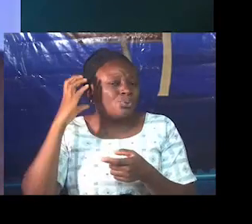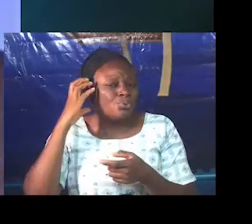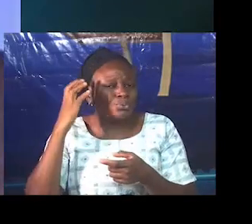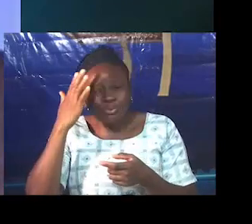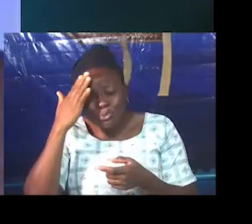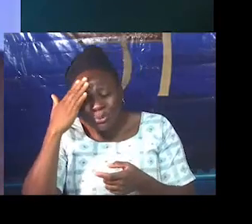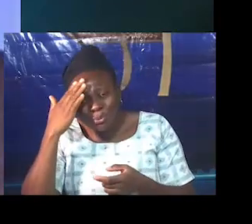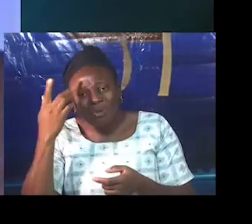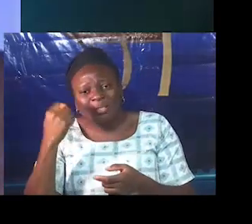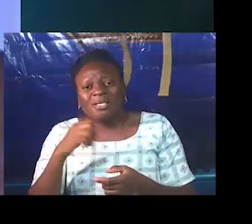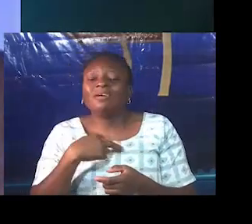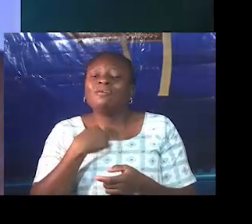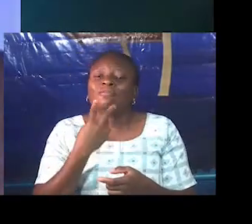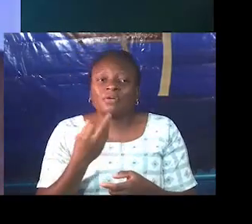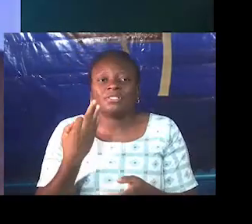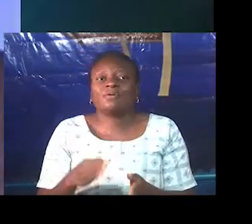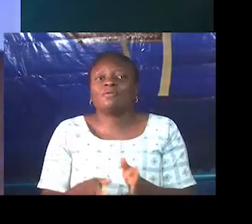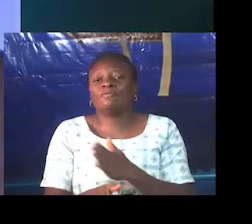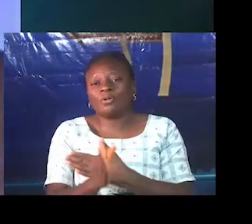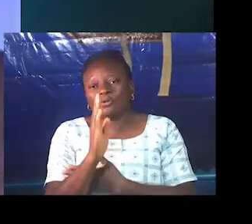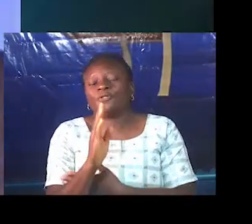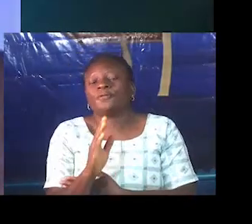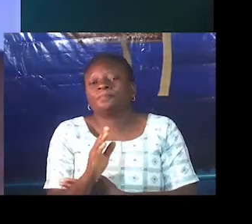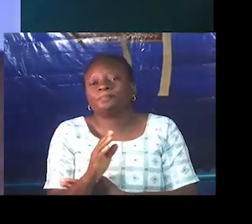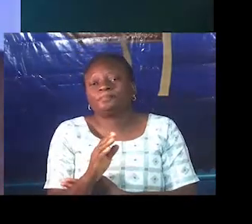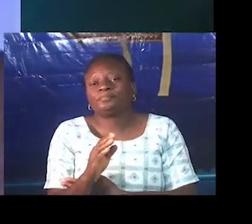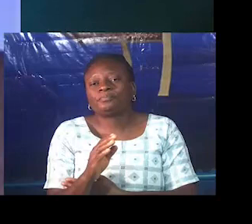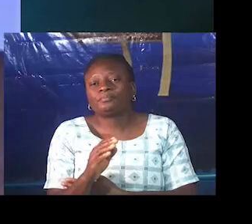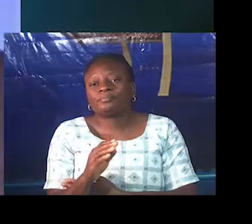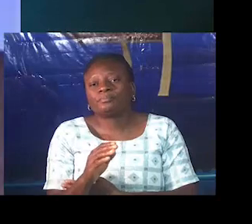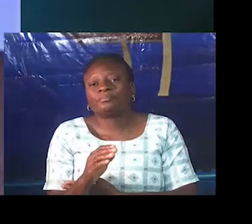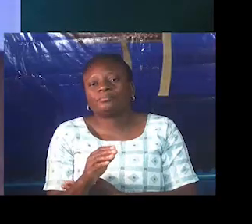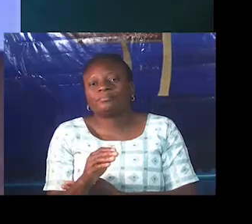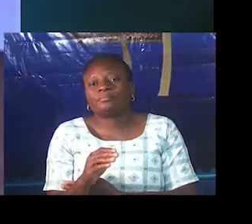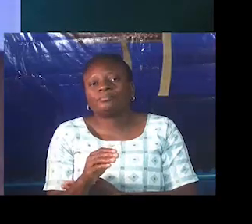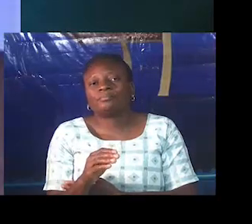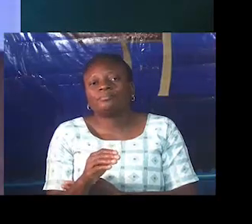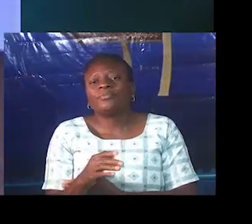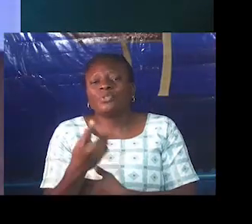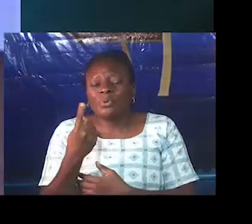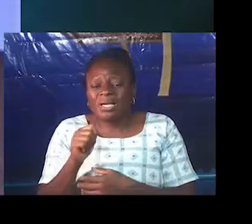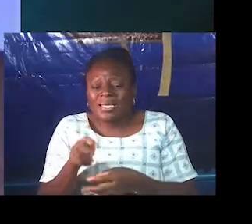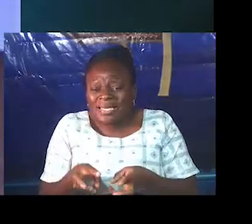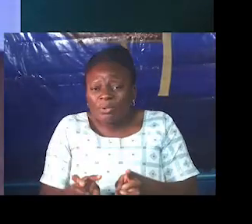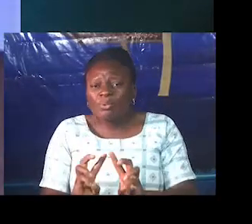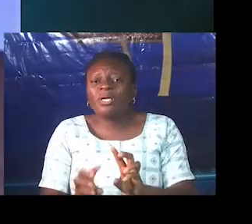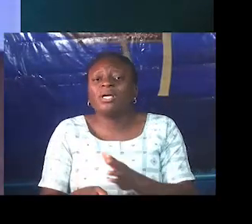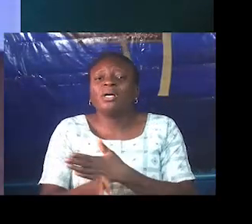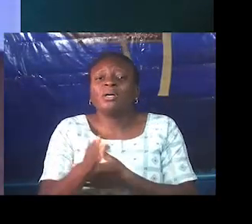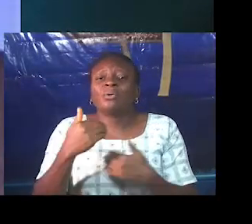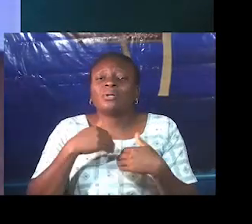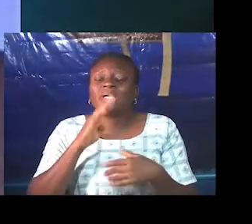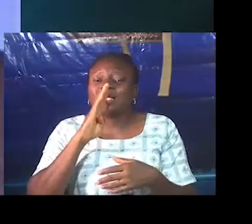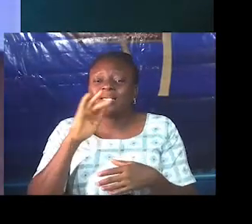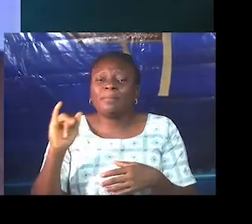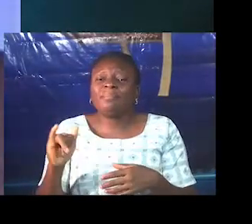studying eventually, I don't think we can do that in this session. The way God has been speaking to you, the way he has led you in